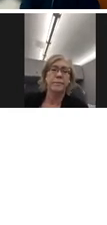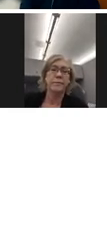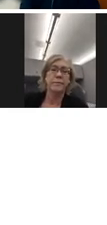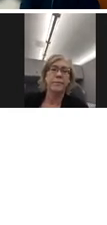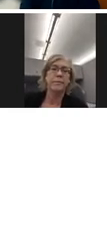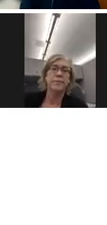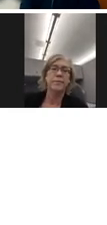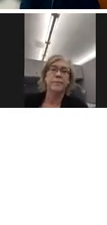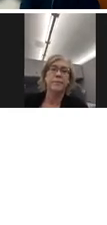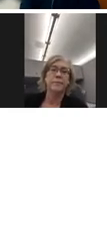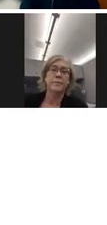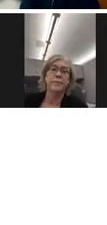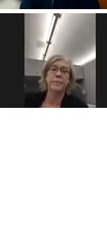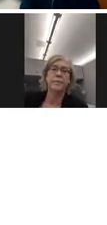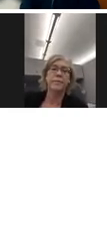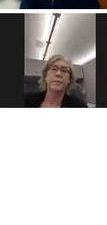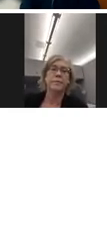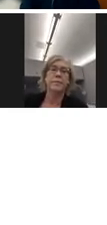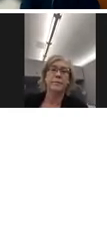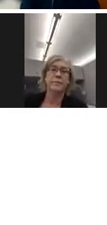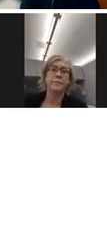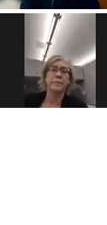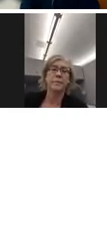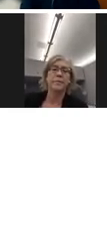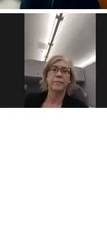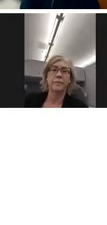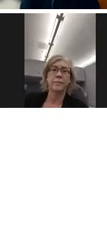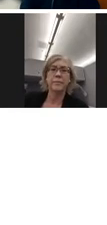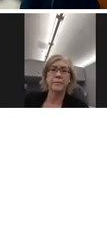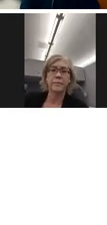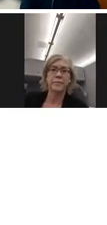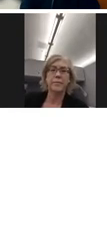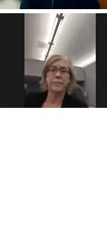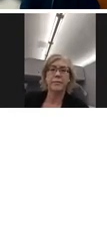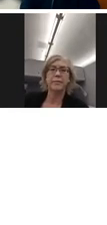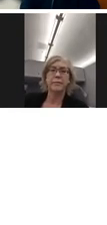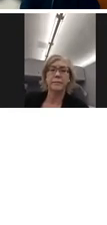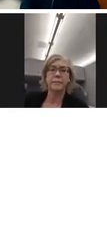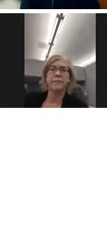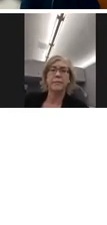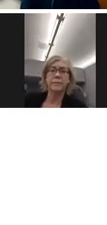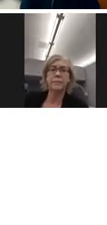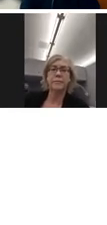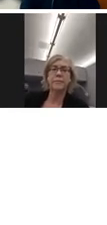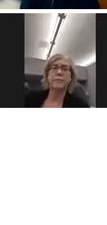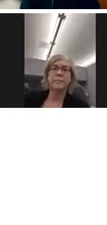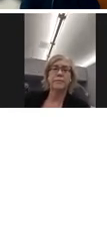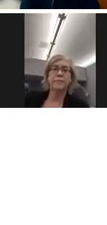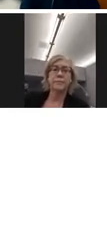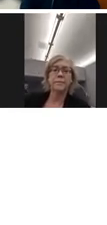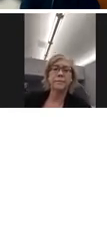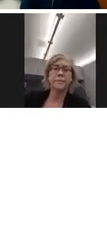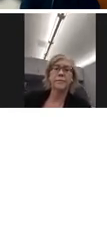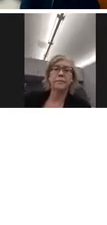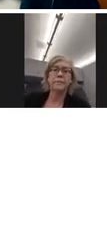Ticket to Work program, our refugee program has grown immensely because there's a confidence in what we do and the services we provide. Our